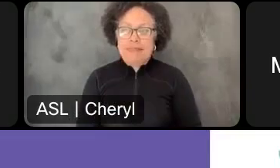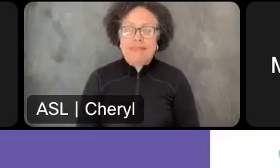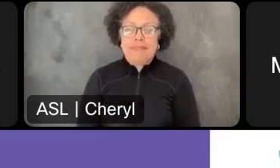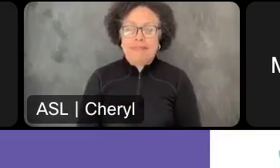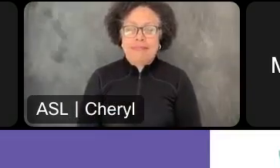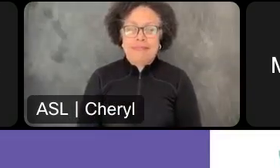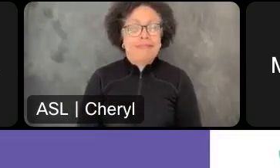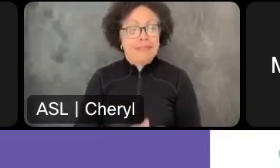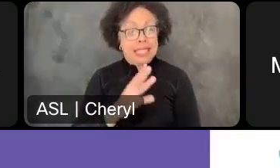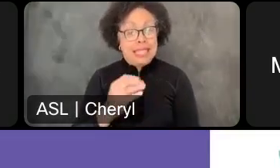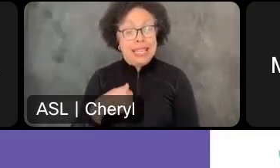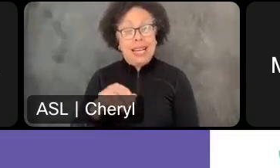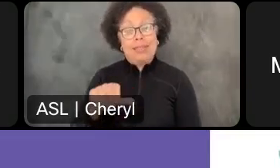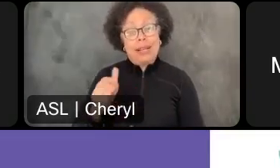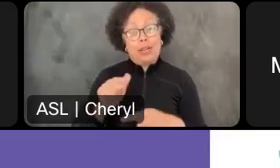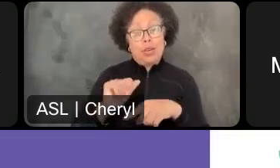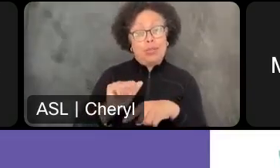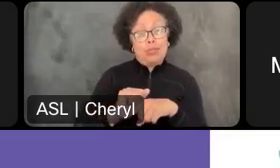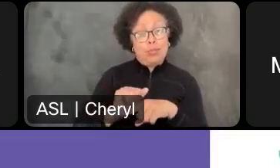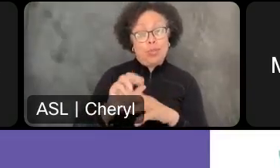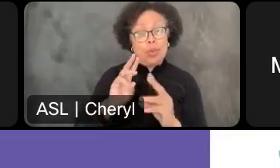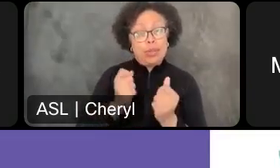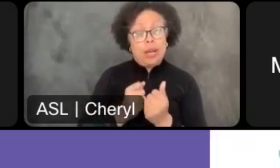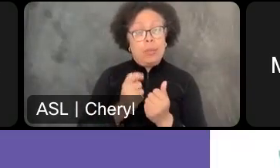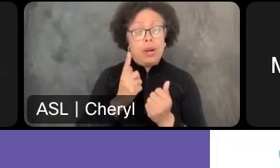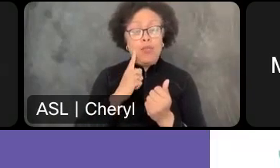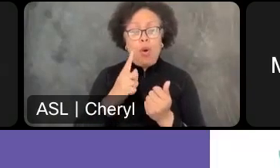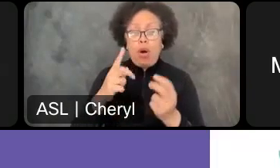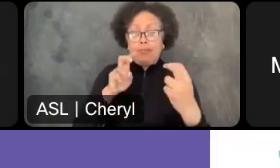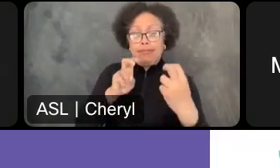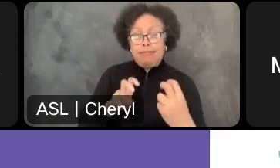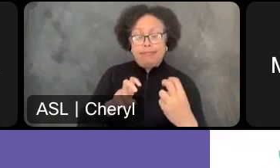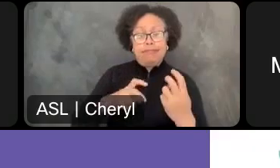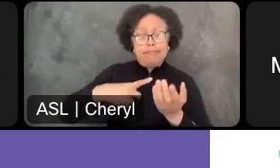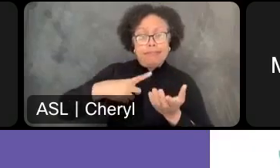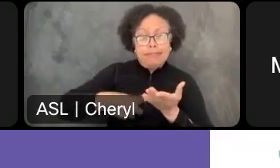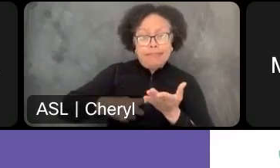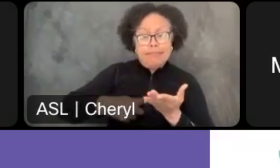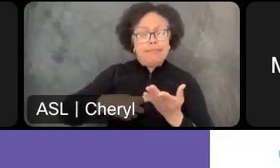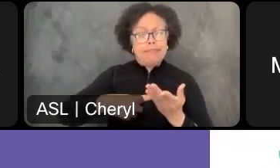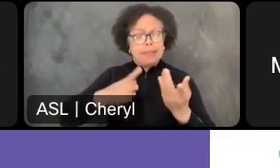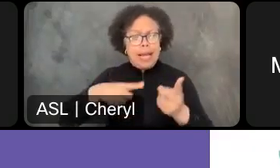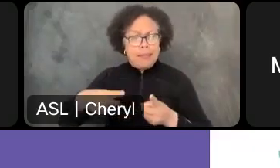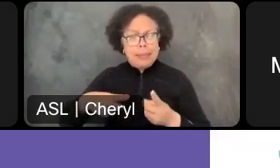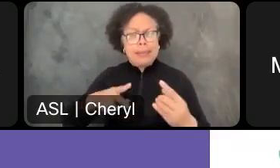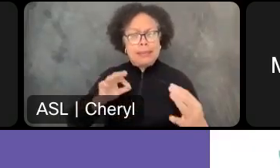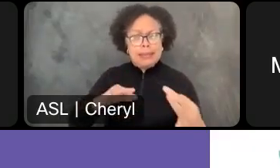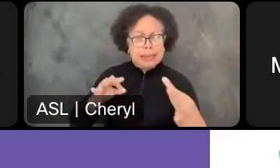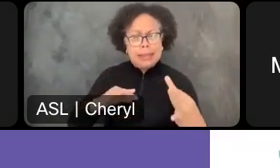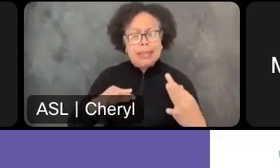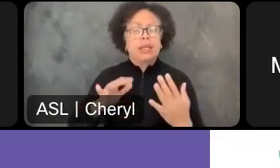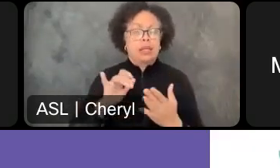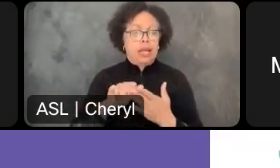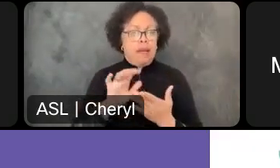We also have a webinar on reflective supervision and a tip sheet on reflection, which may be supportive in your